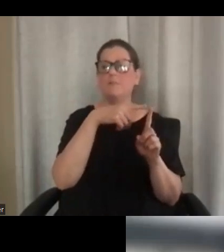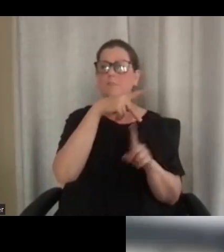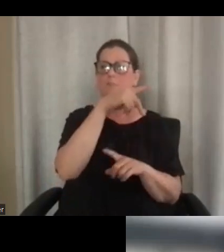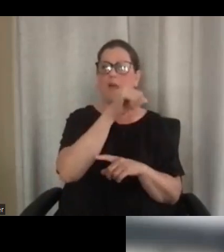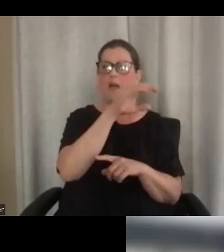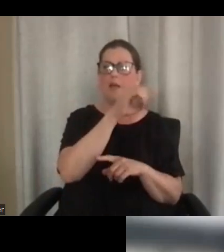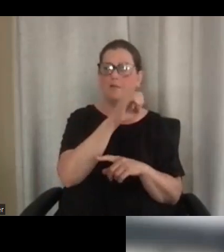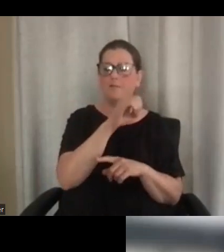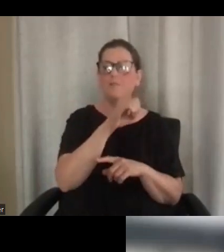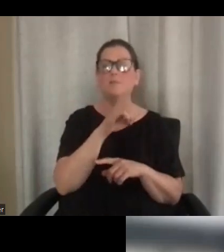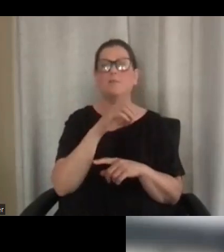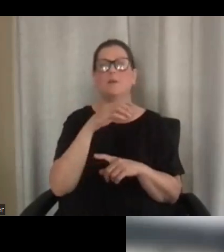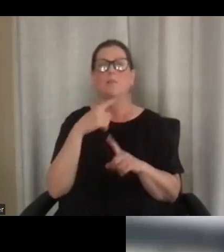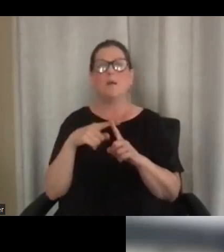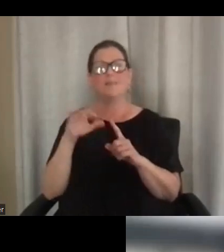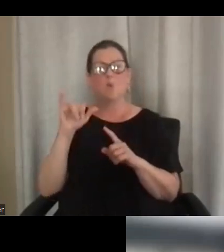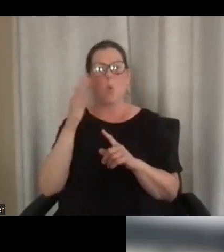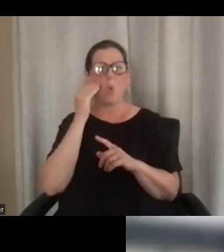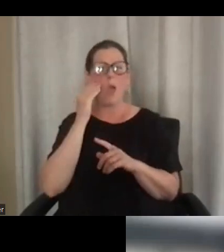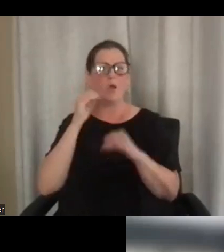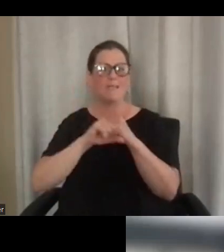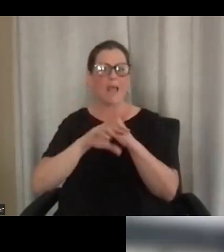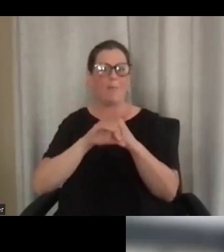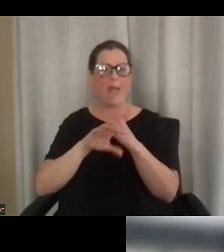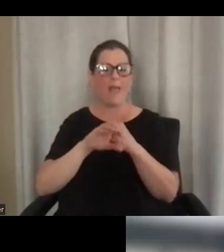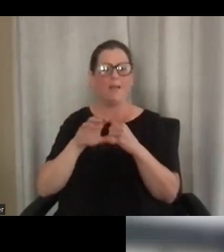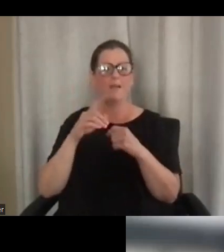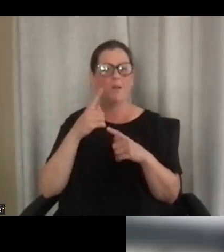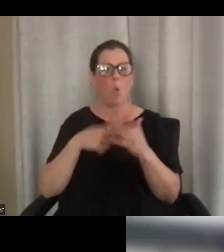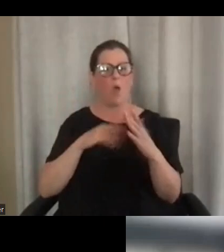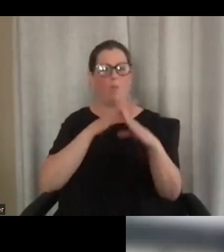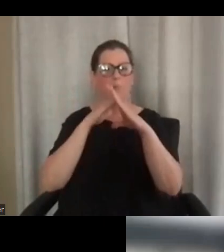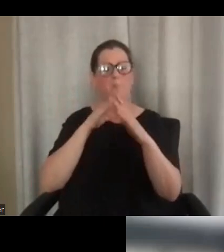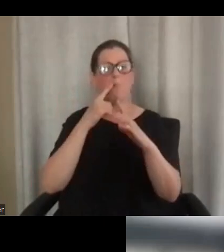public awareness campaign, and how did you overcome them?